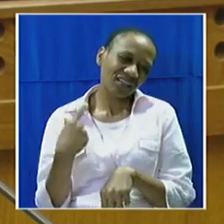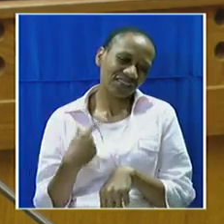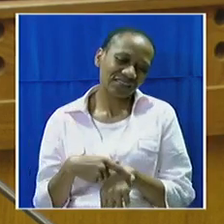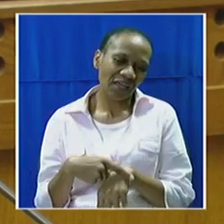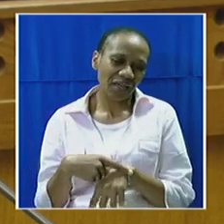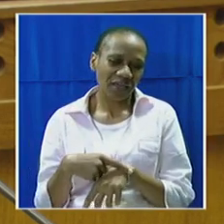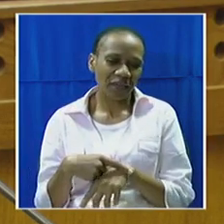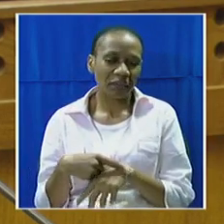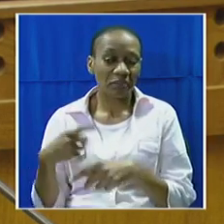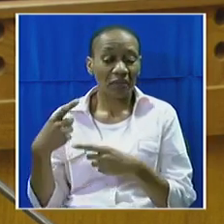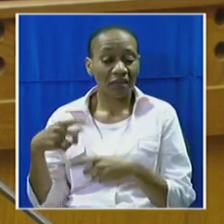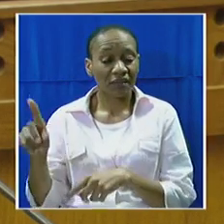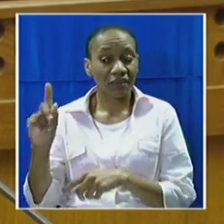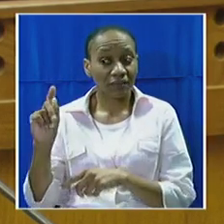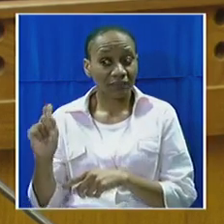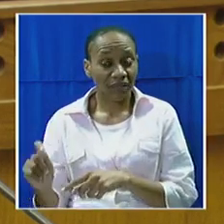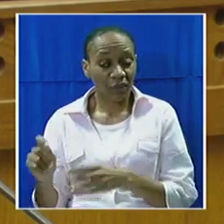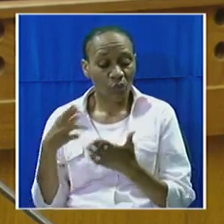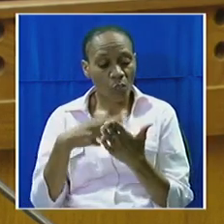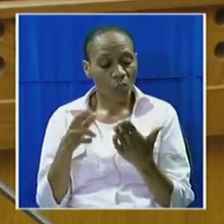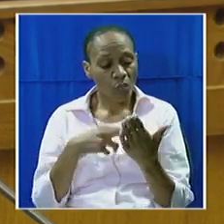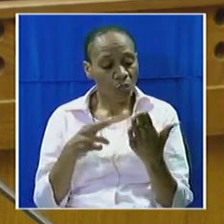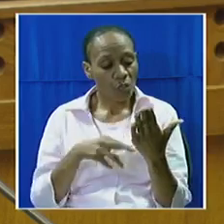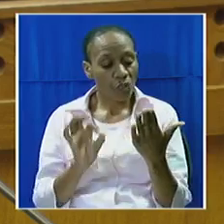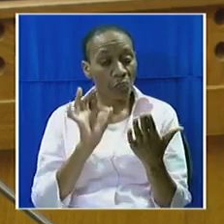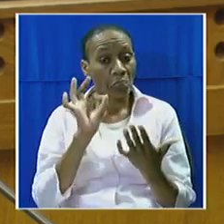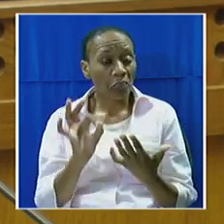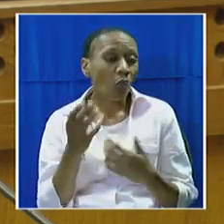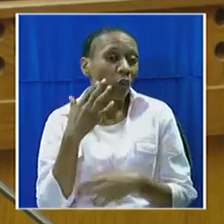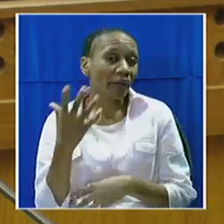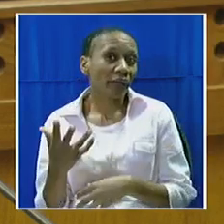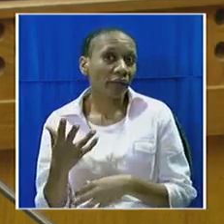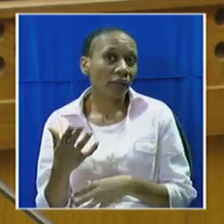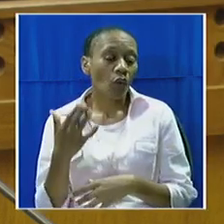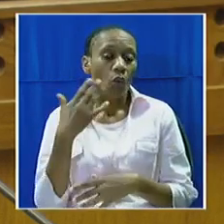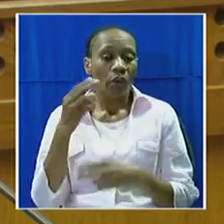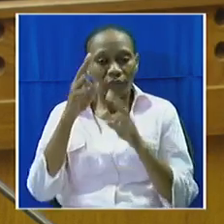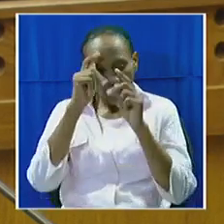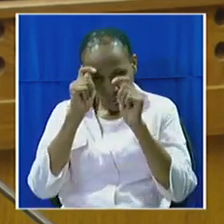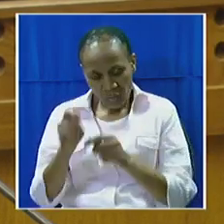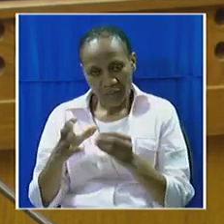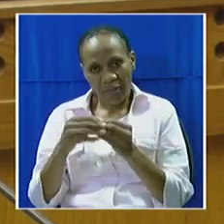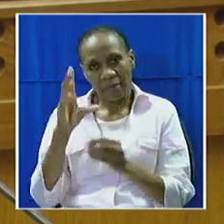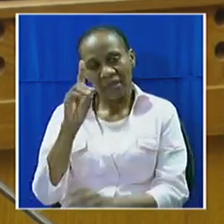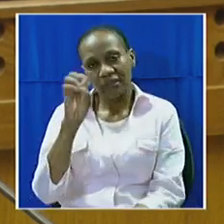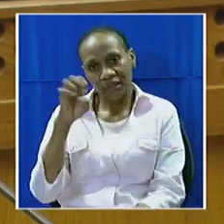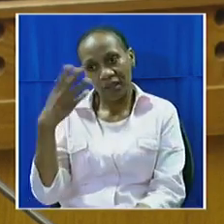clean audit was under the hands and the administration of the Honorable Patricia de Lille.